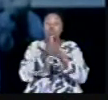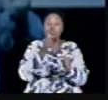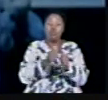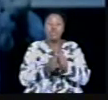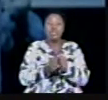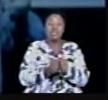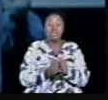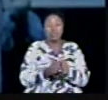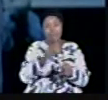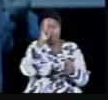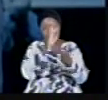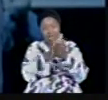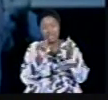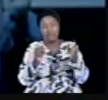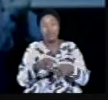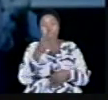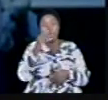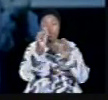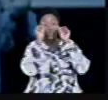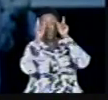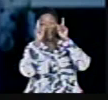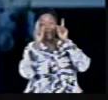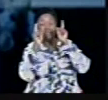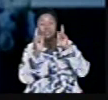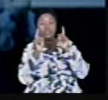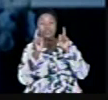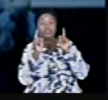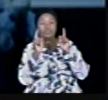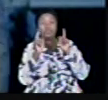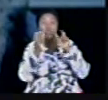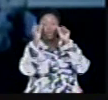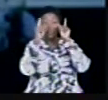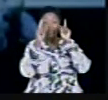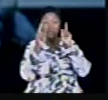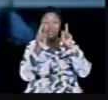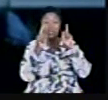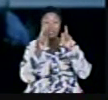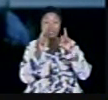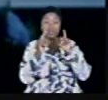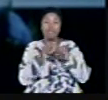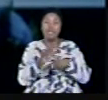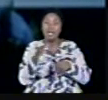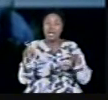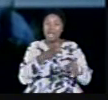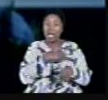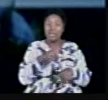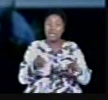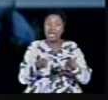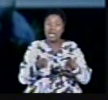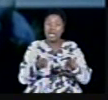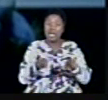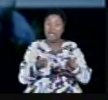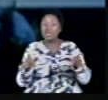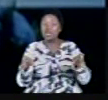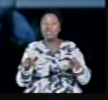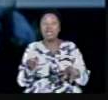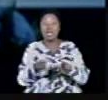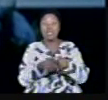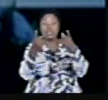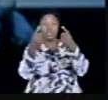were astonished, surprised, amazed, as many as came with